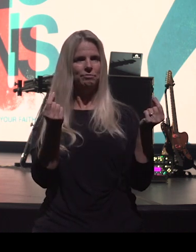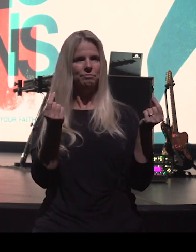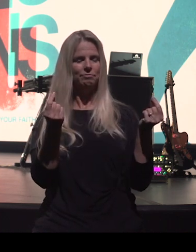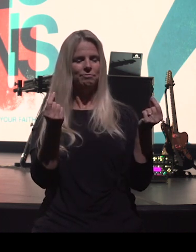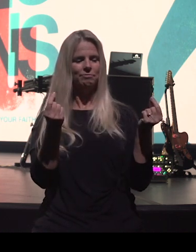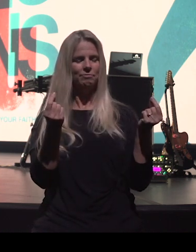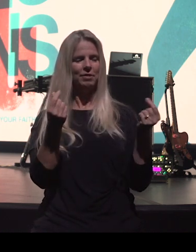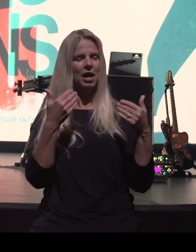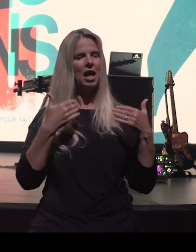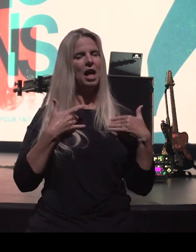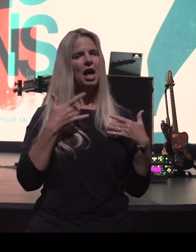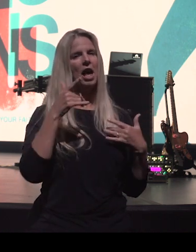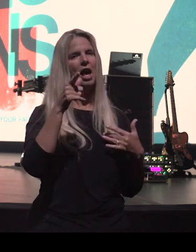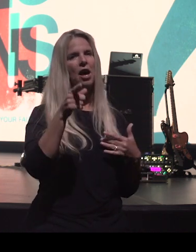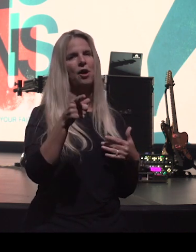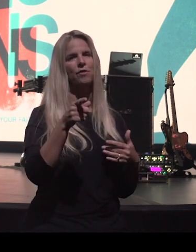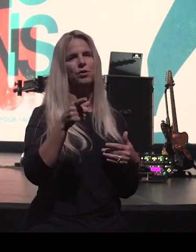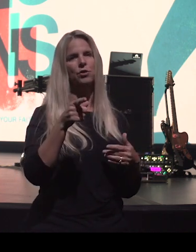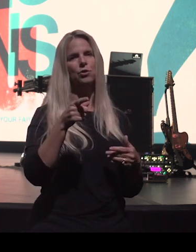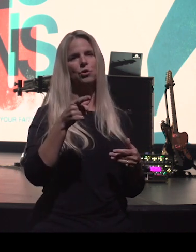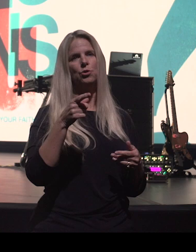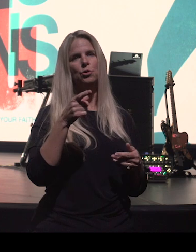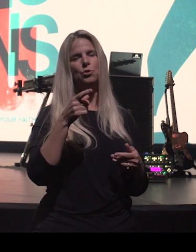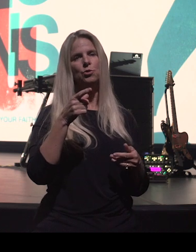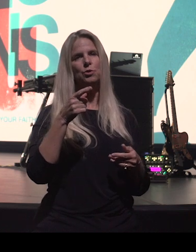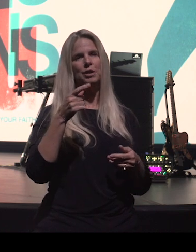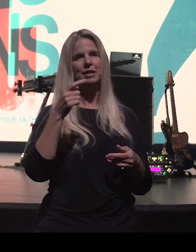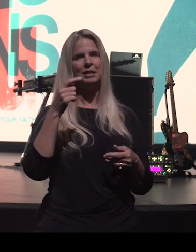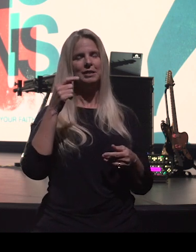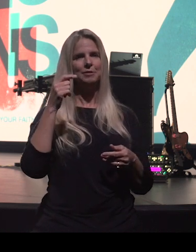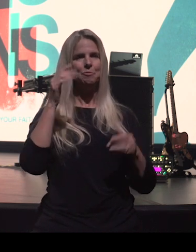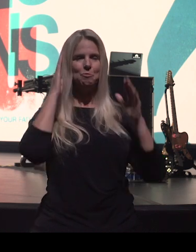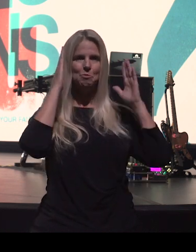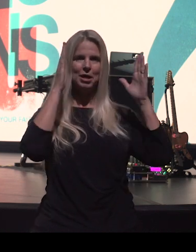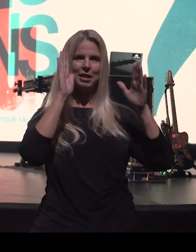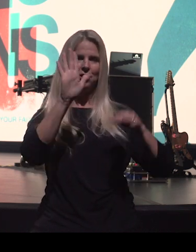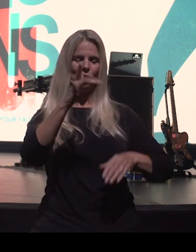Have you ever listened to your heart and made a really stupid decision?